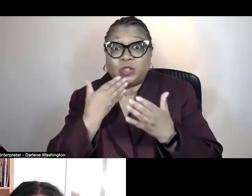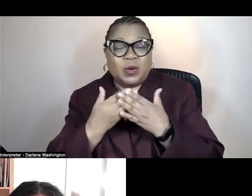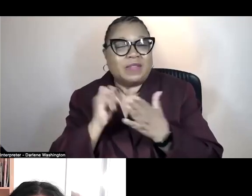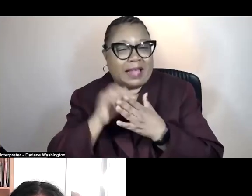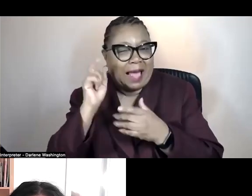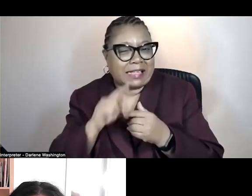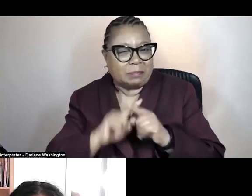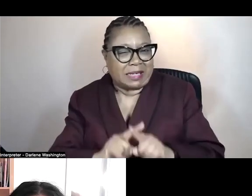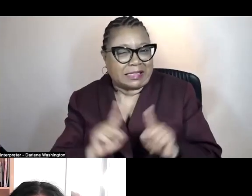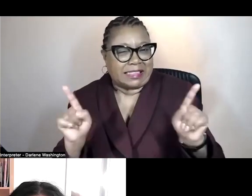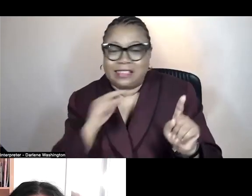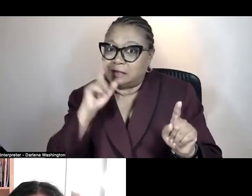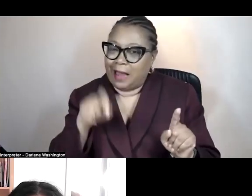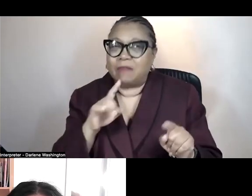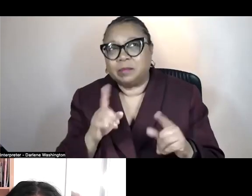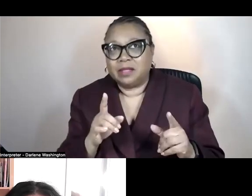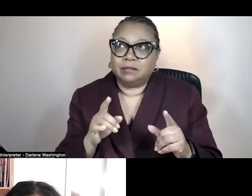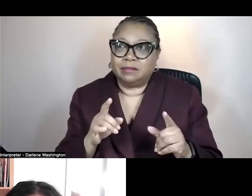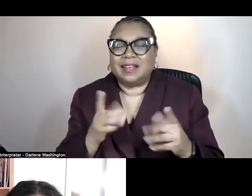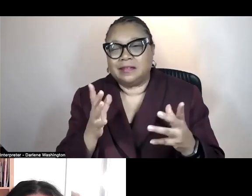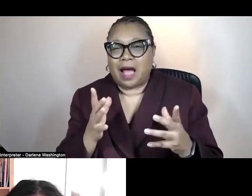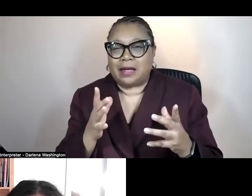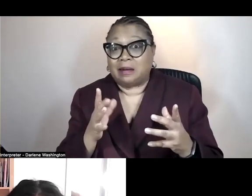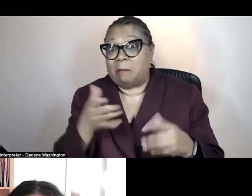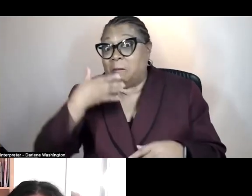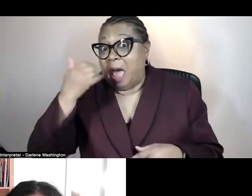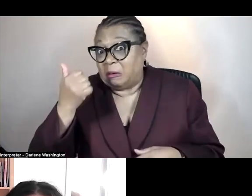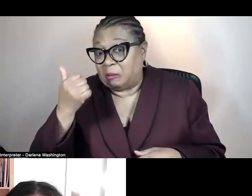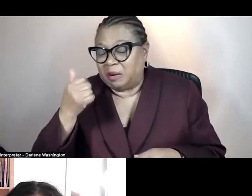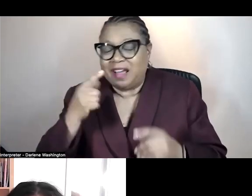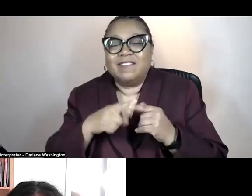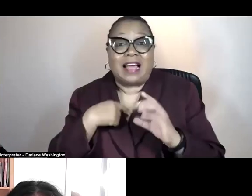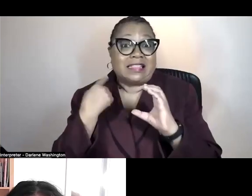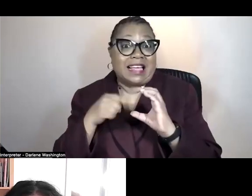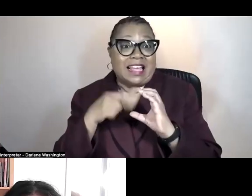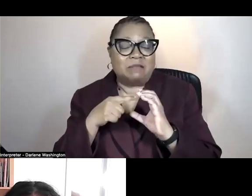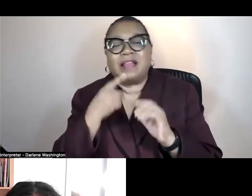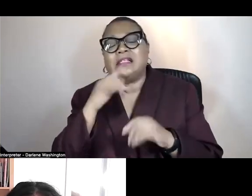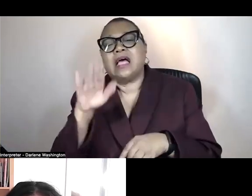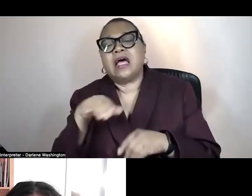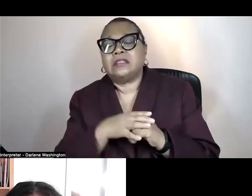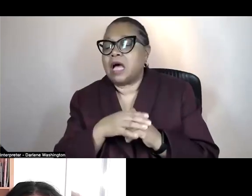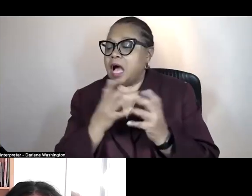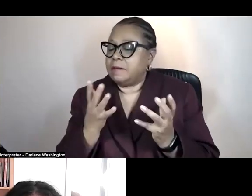has to be it doesn't have to be. It's kind of better if that's the email that says,